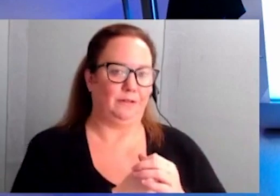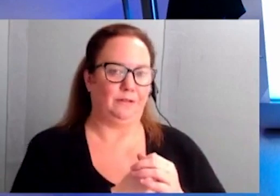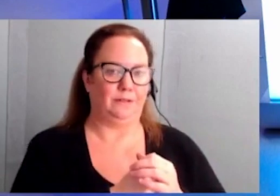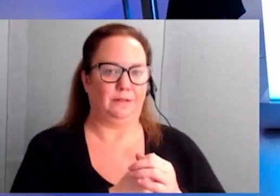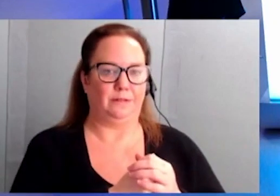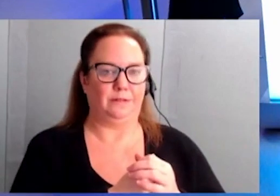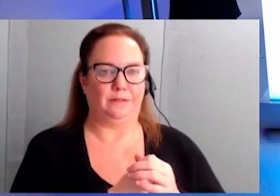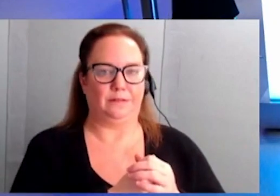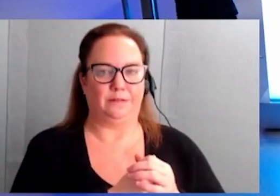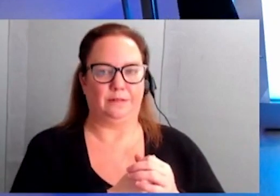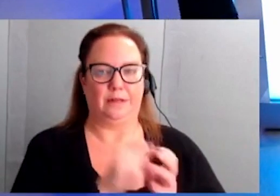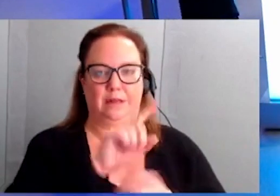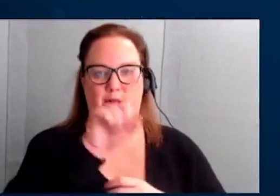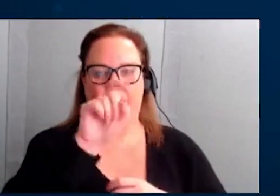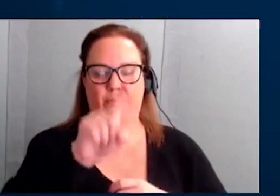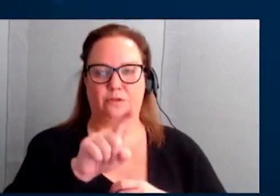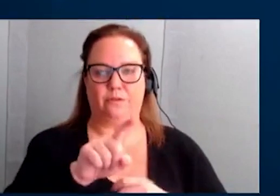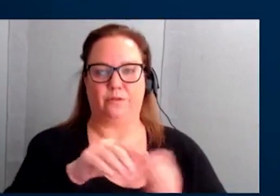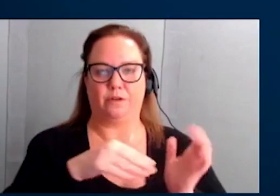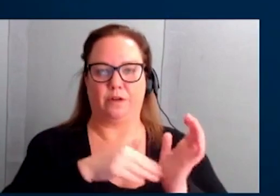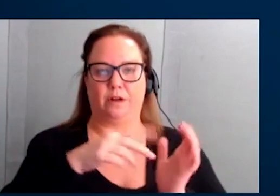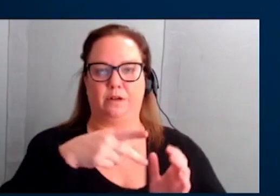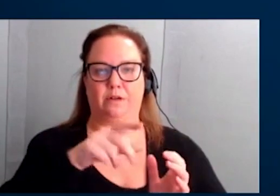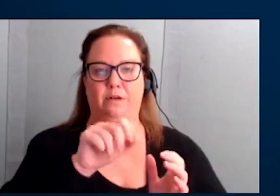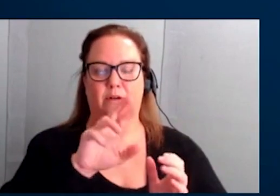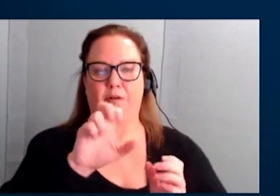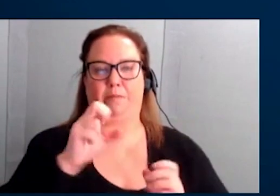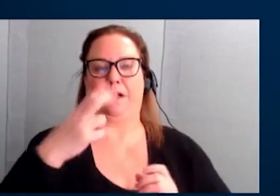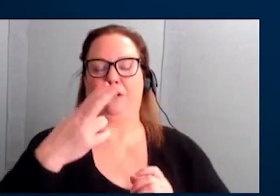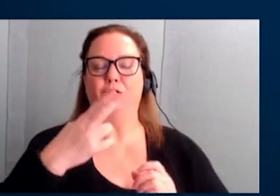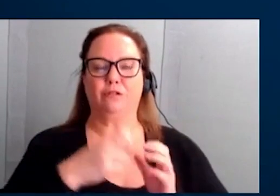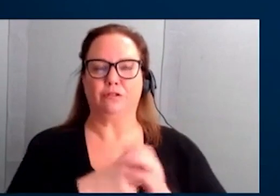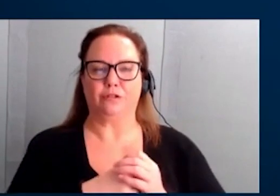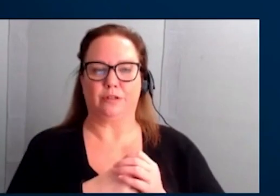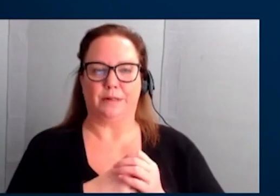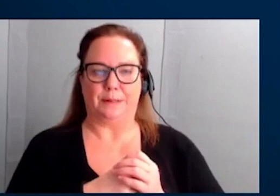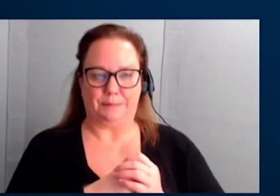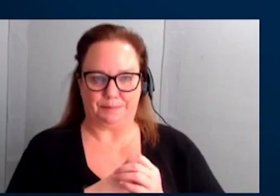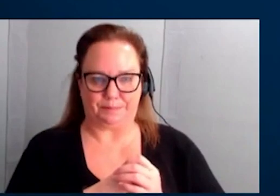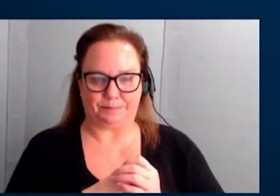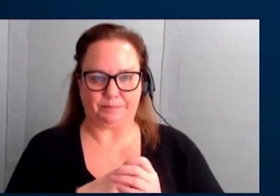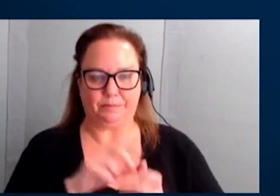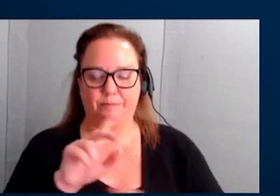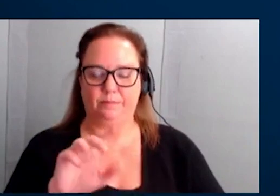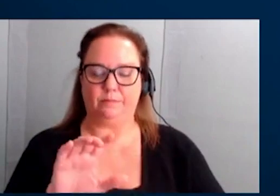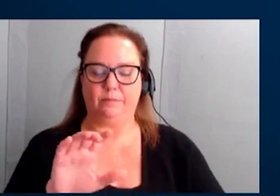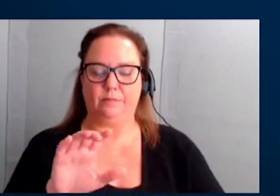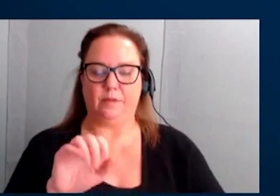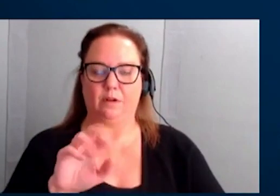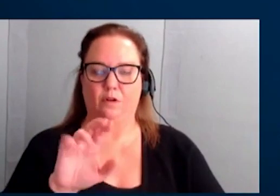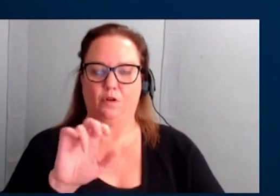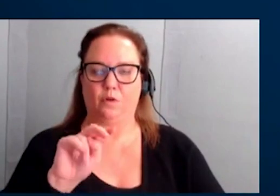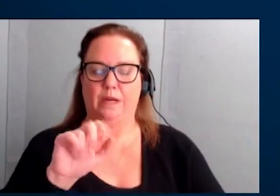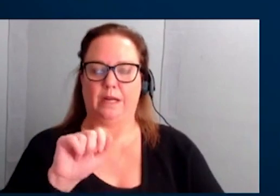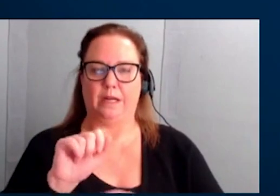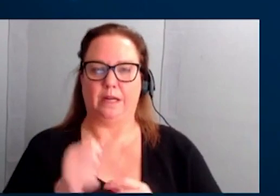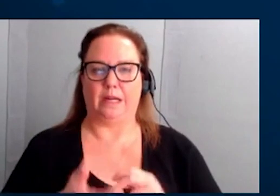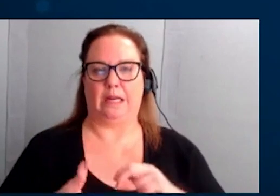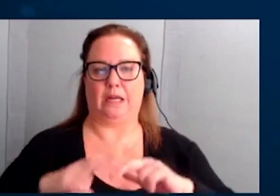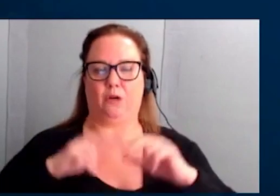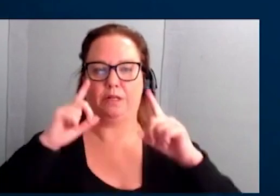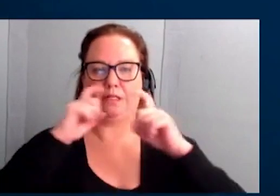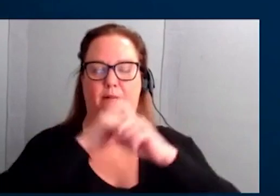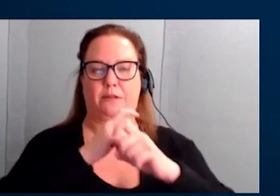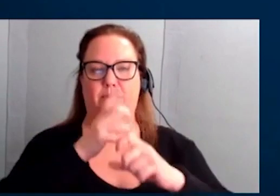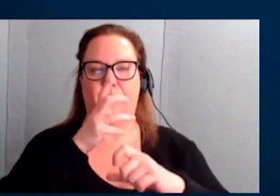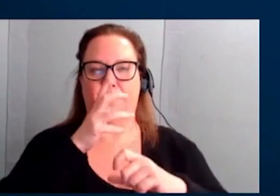few questions left for Dr. Parrish since we have him with us. Karina is curious, what kind of increased complications for mom and baby has